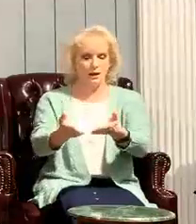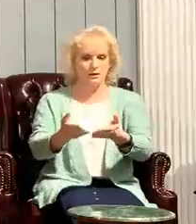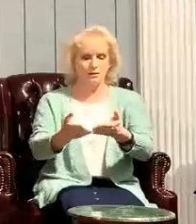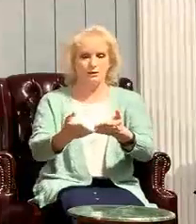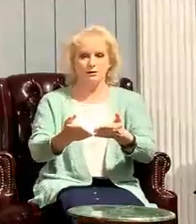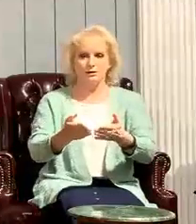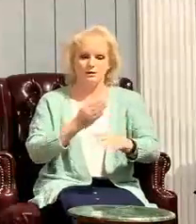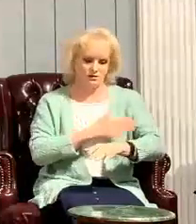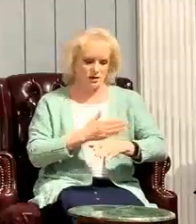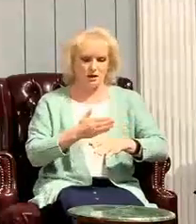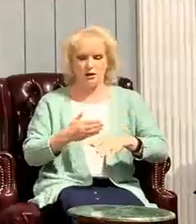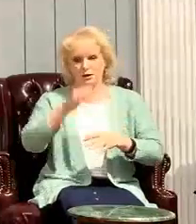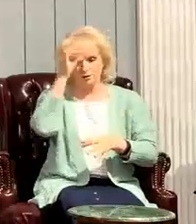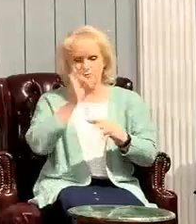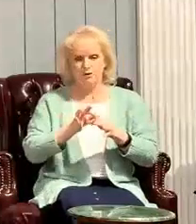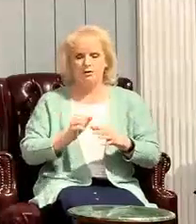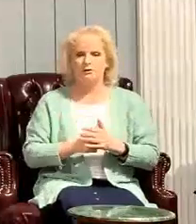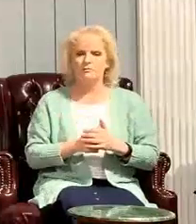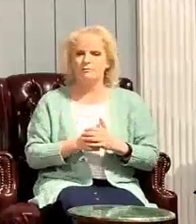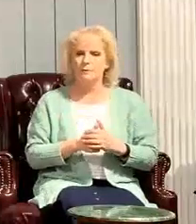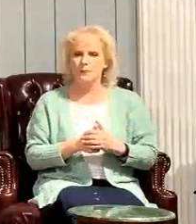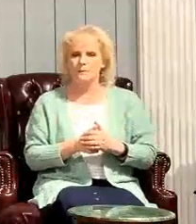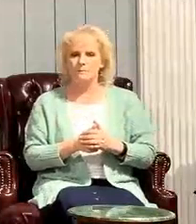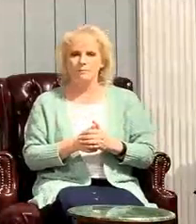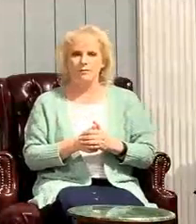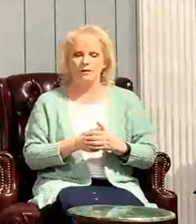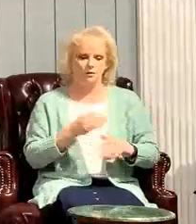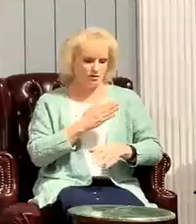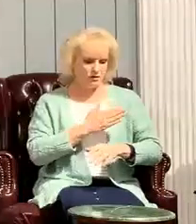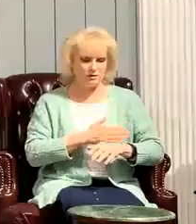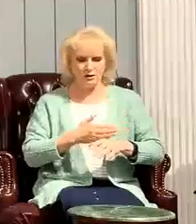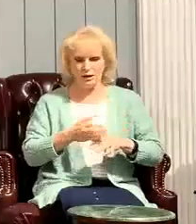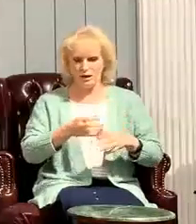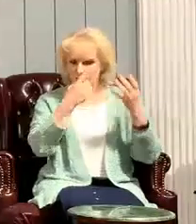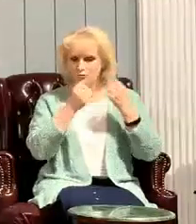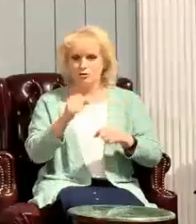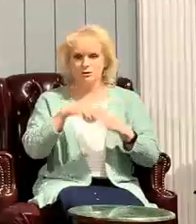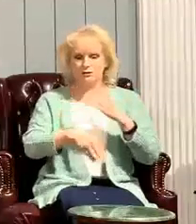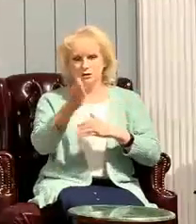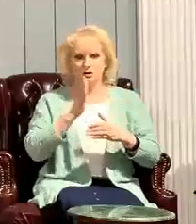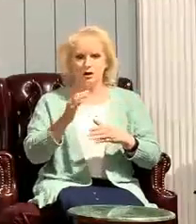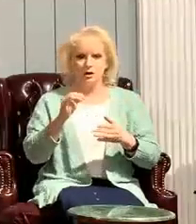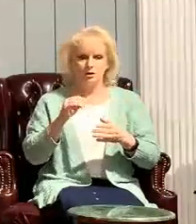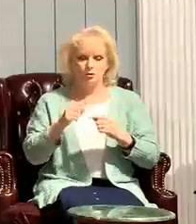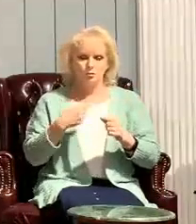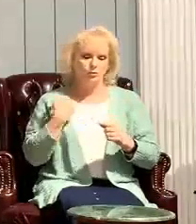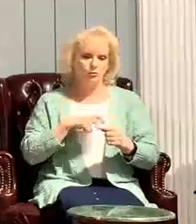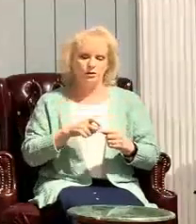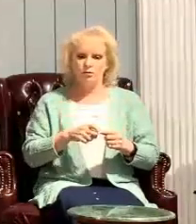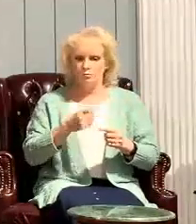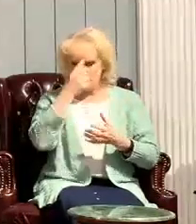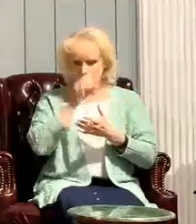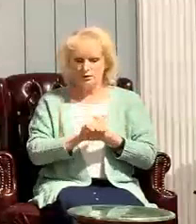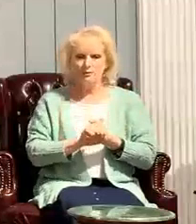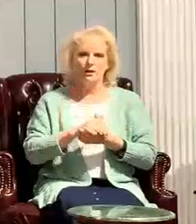not willing to lend, to give, that's a lack of faith. There's a lack of trust in God when we don't believe that He will use us as a